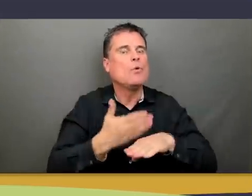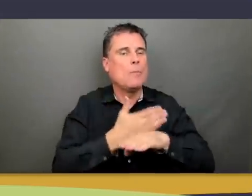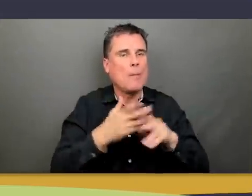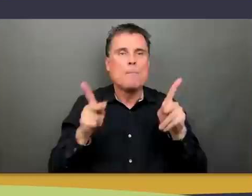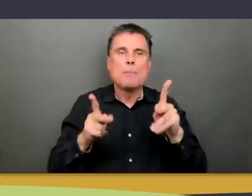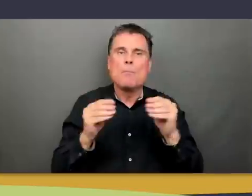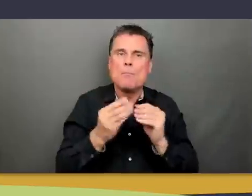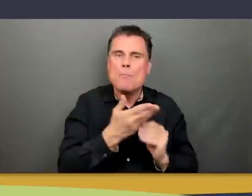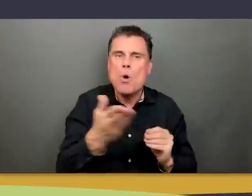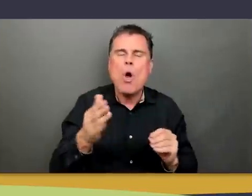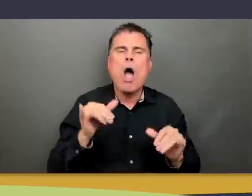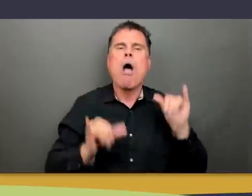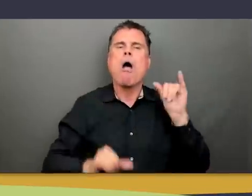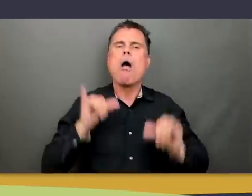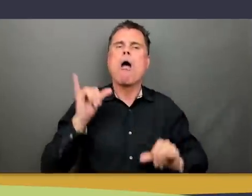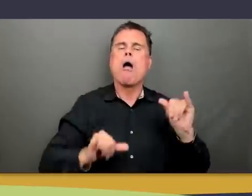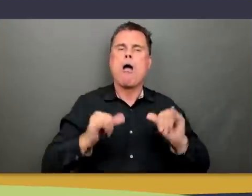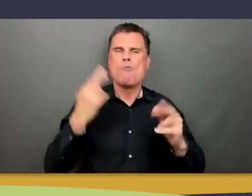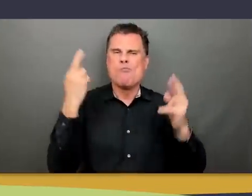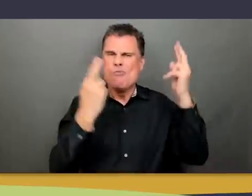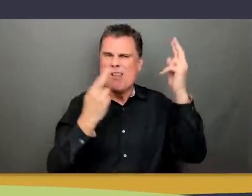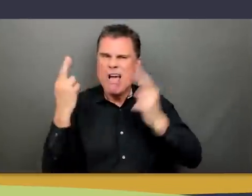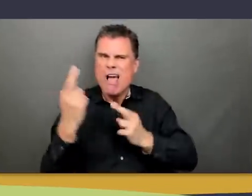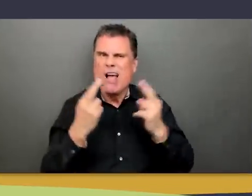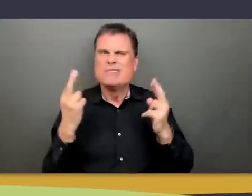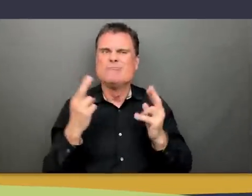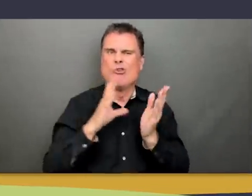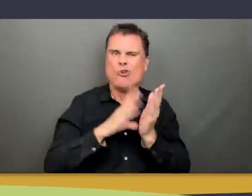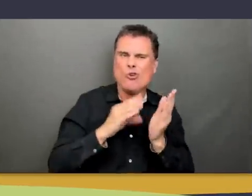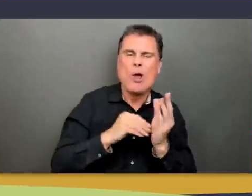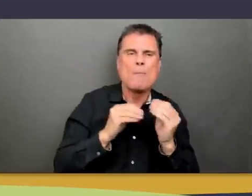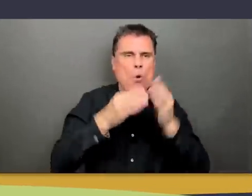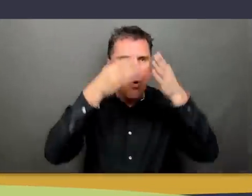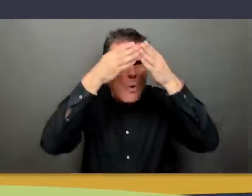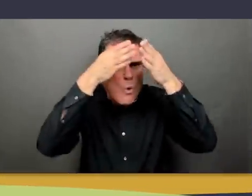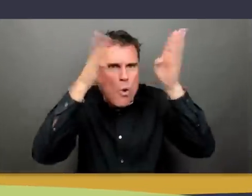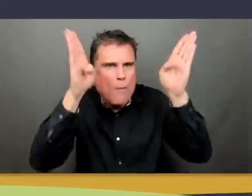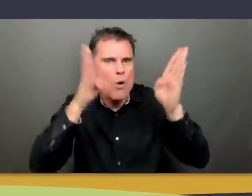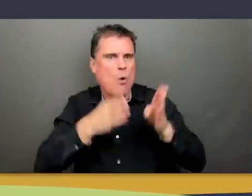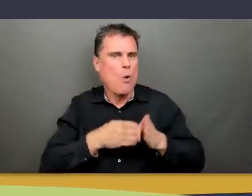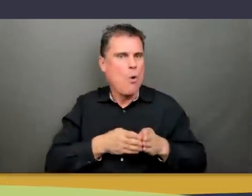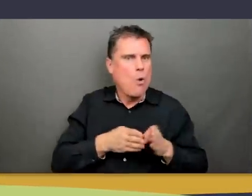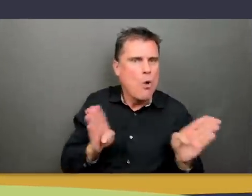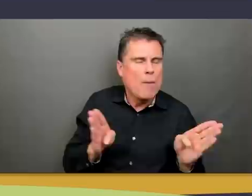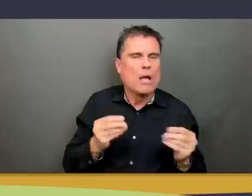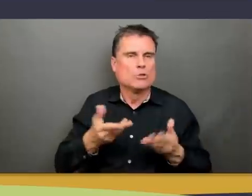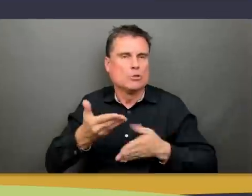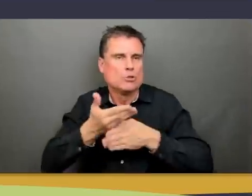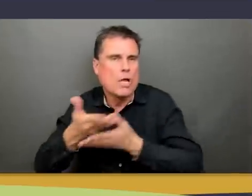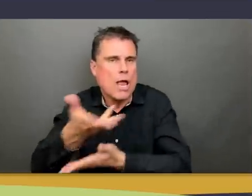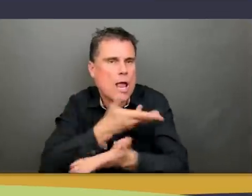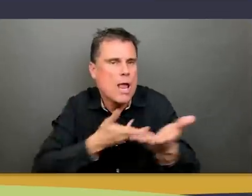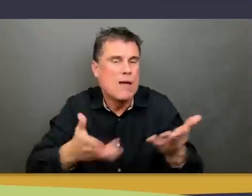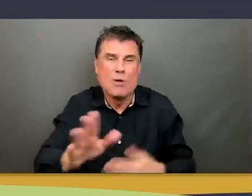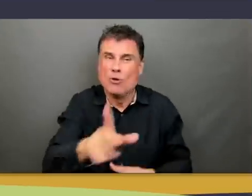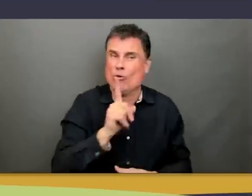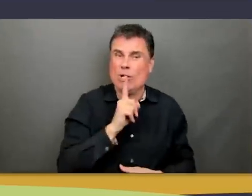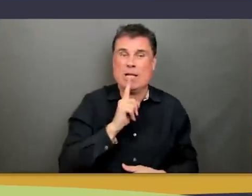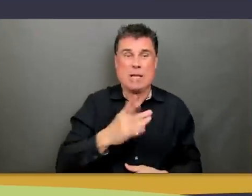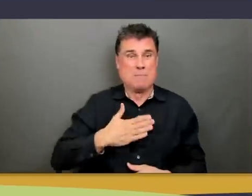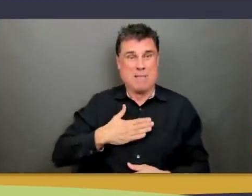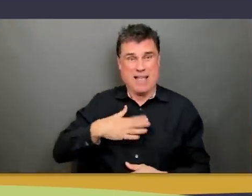than everybody. That's one of the things that my dad shares. If you cut us open, we all bleed red. We all bleed red. We're no